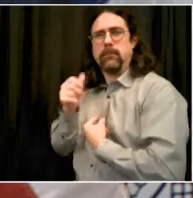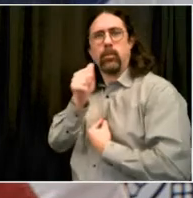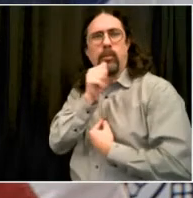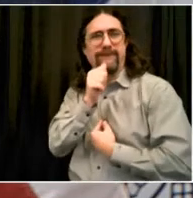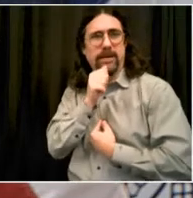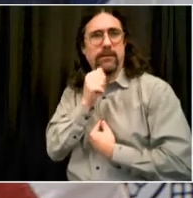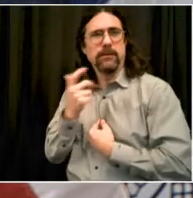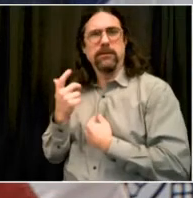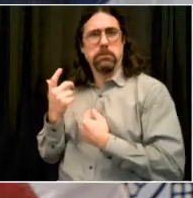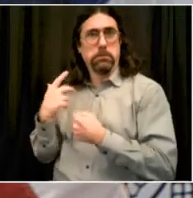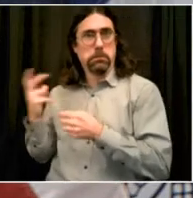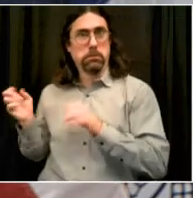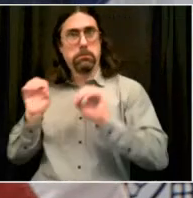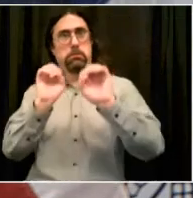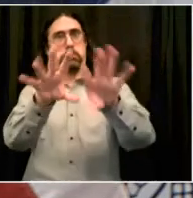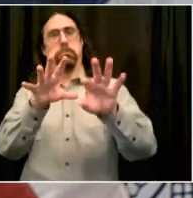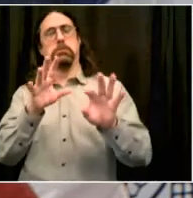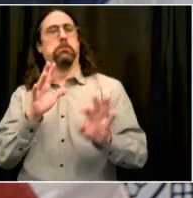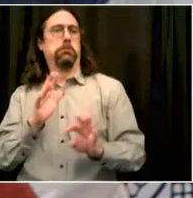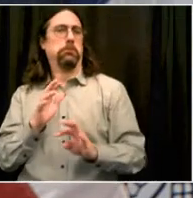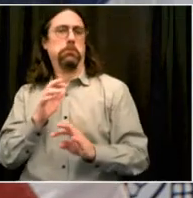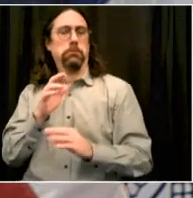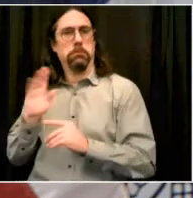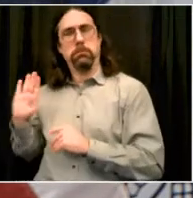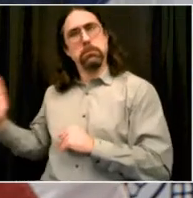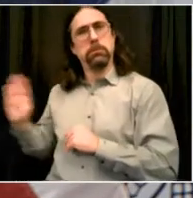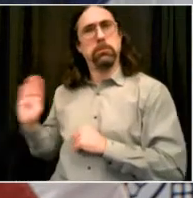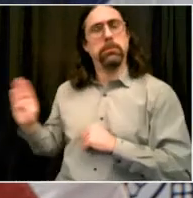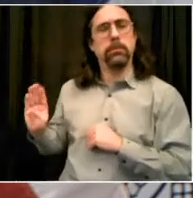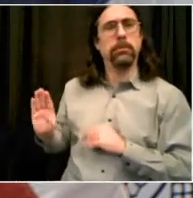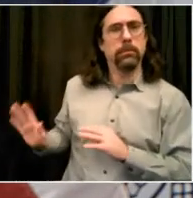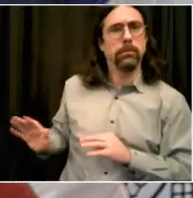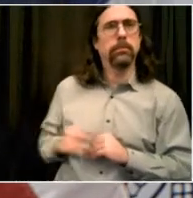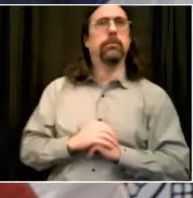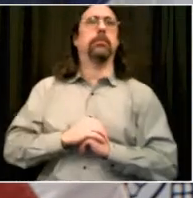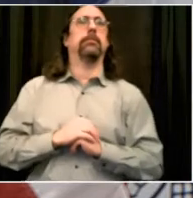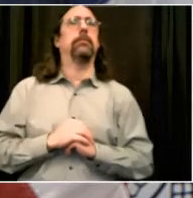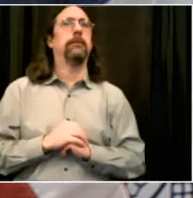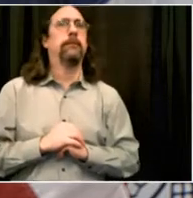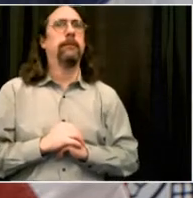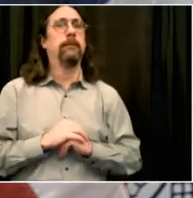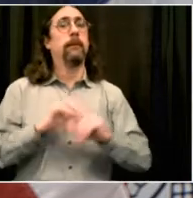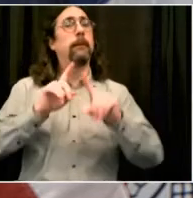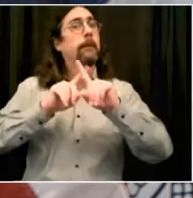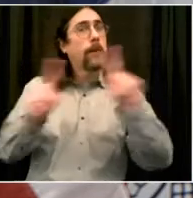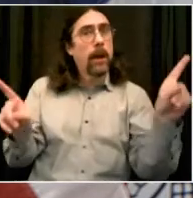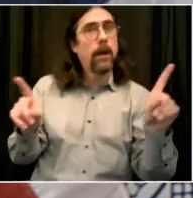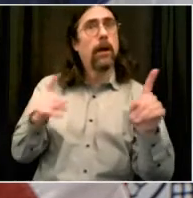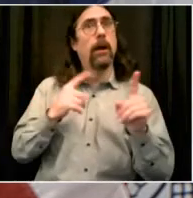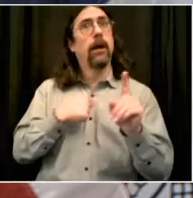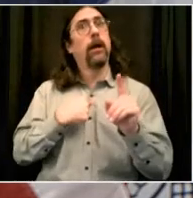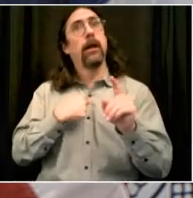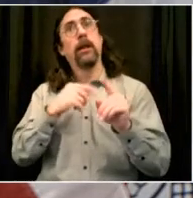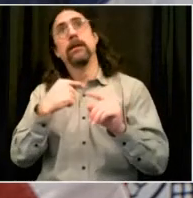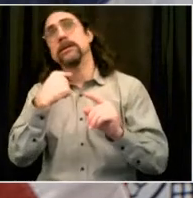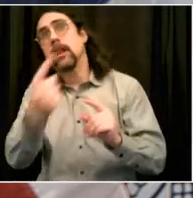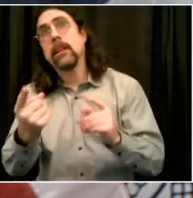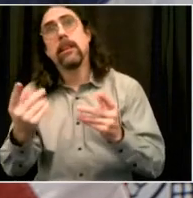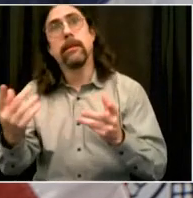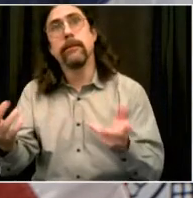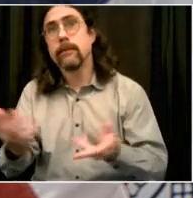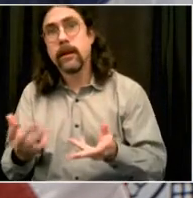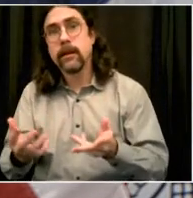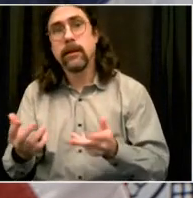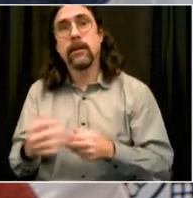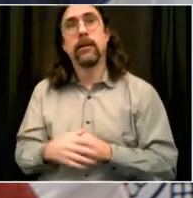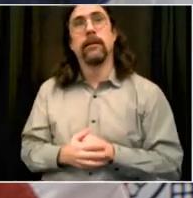And every time the Congress starts to address stimulus, they then veer away. Or they can't make up their mind on the most